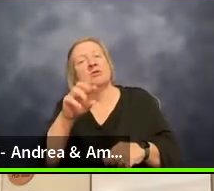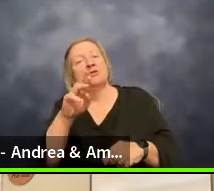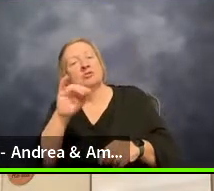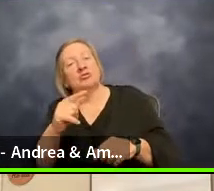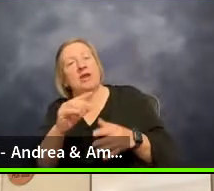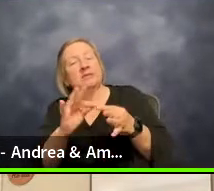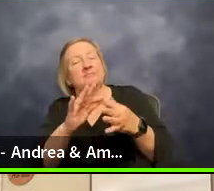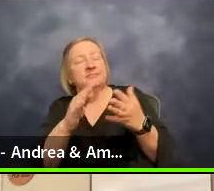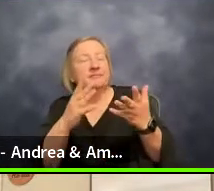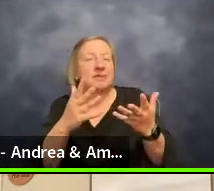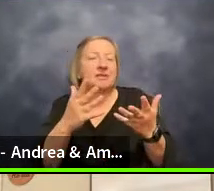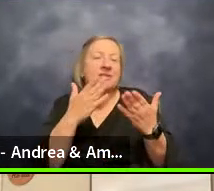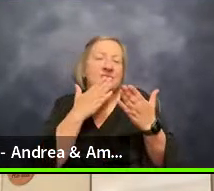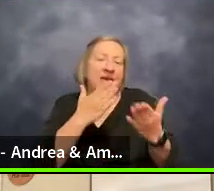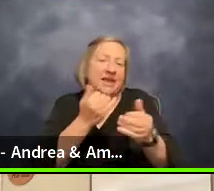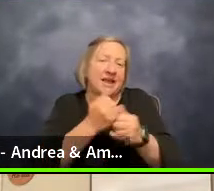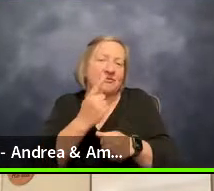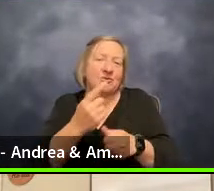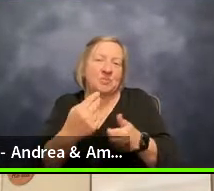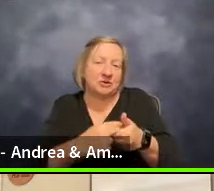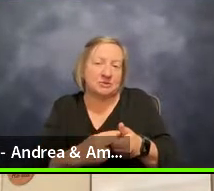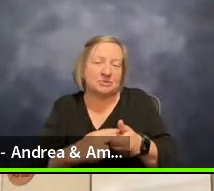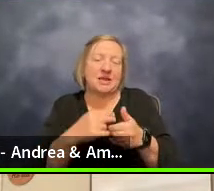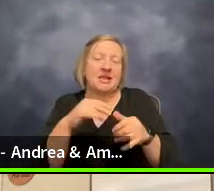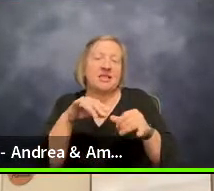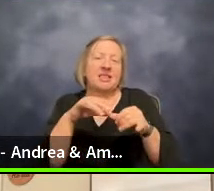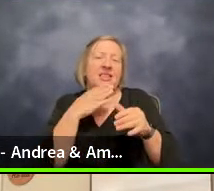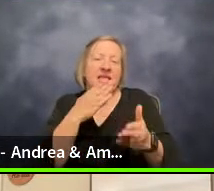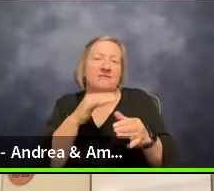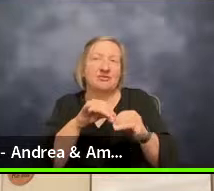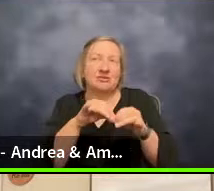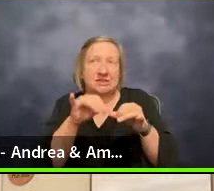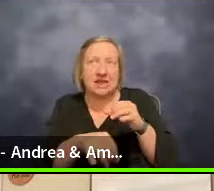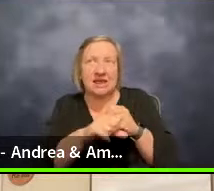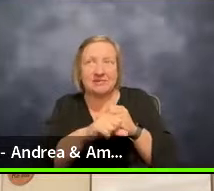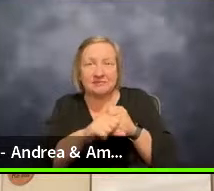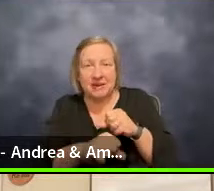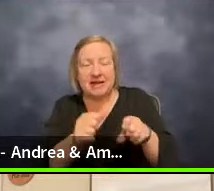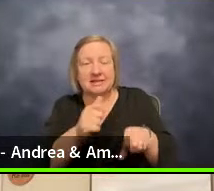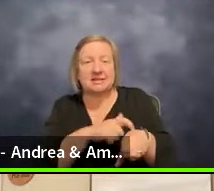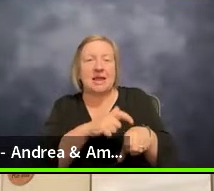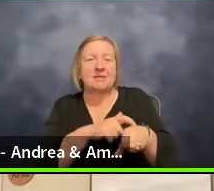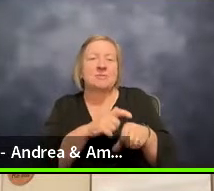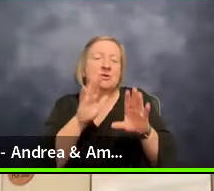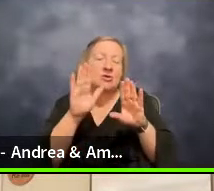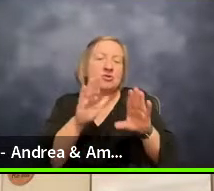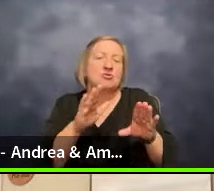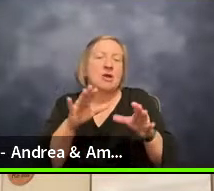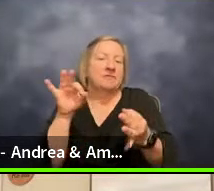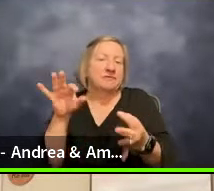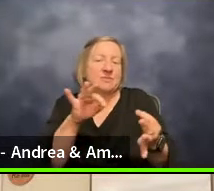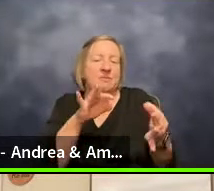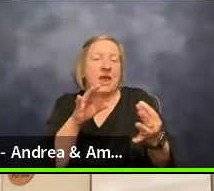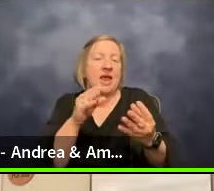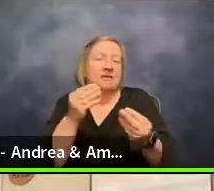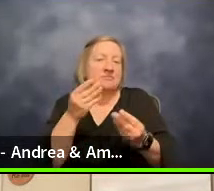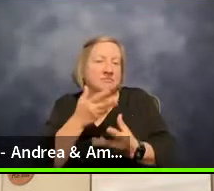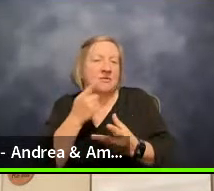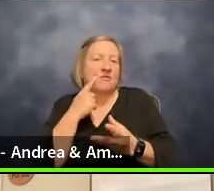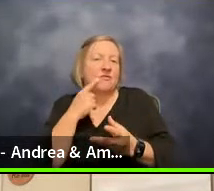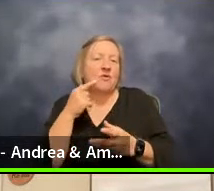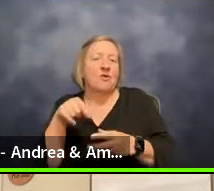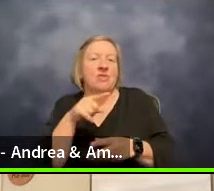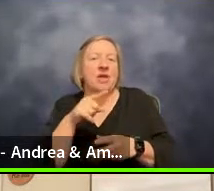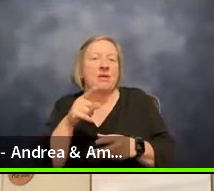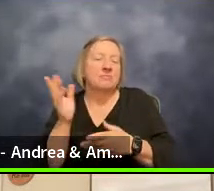thank everybody for their participation and staying a little longer, but great input and feedback for these folks to